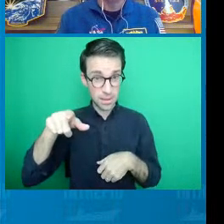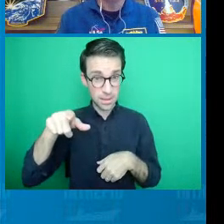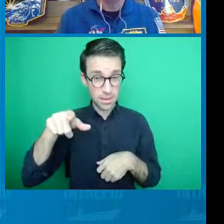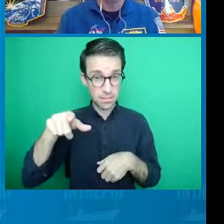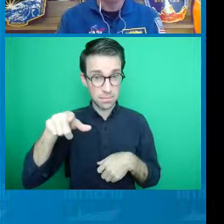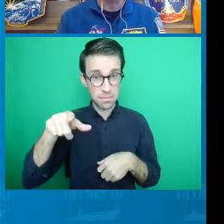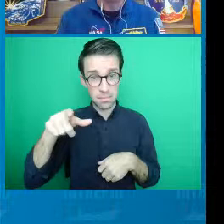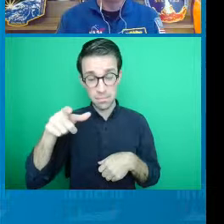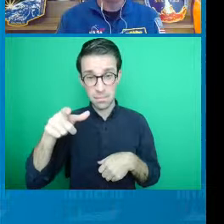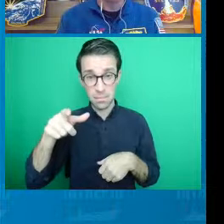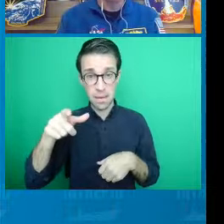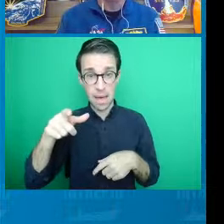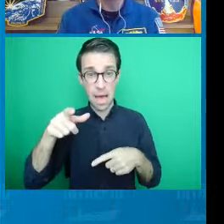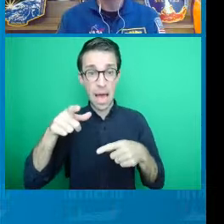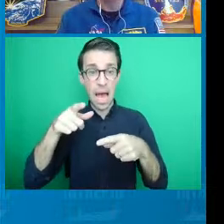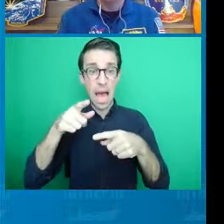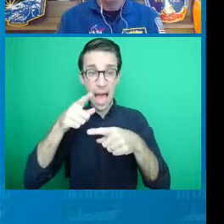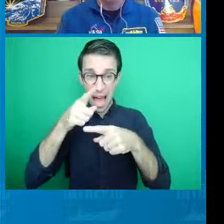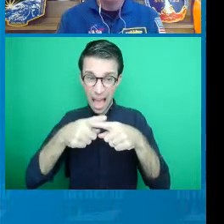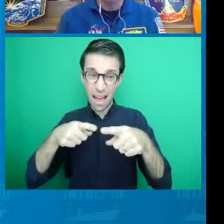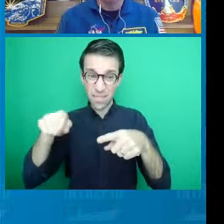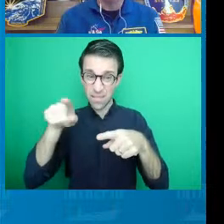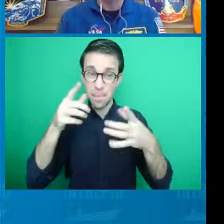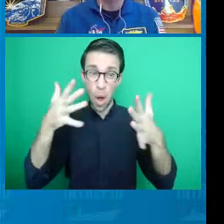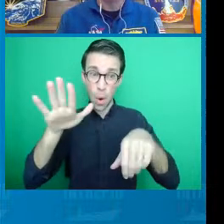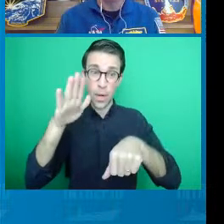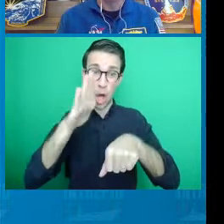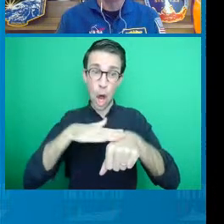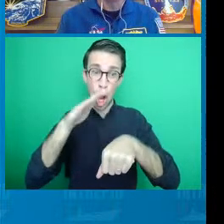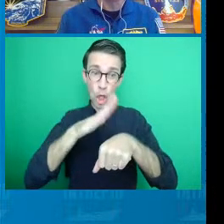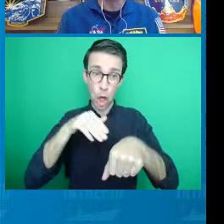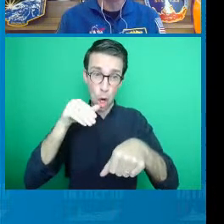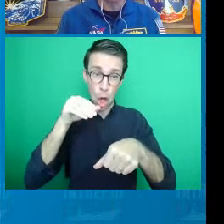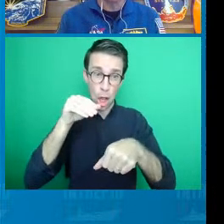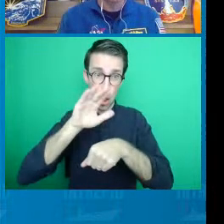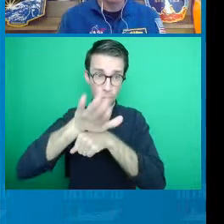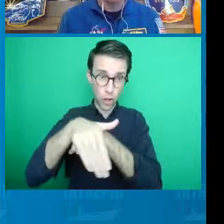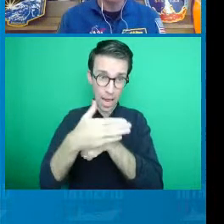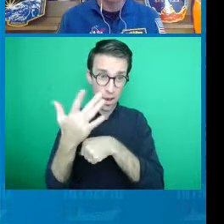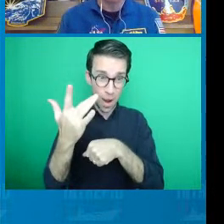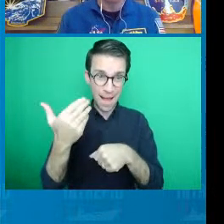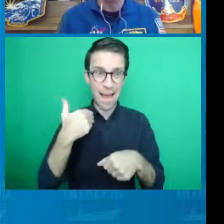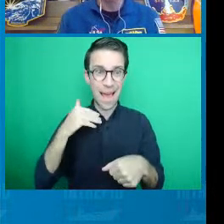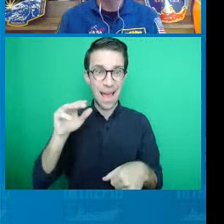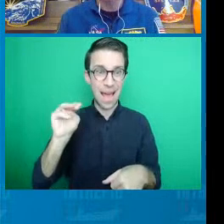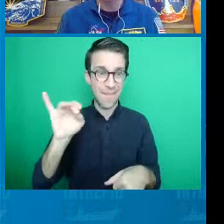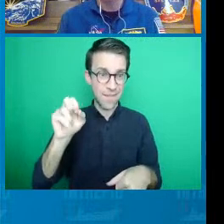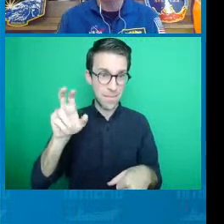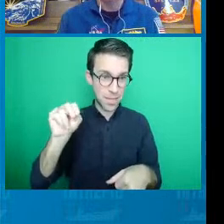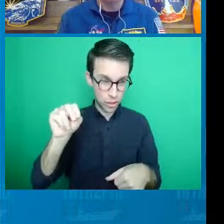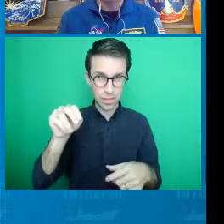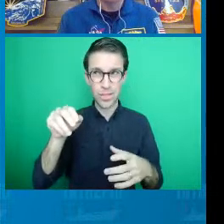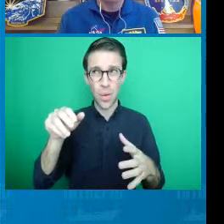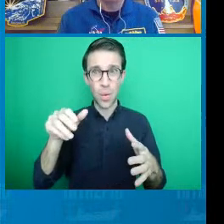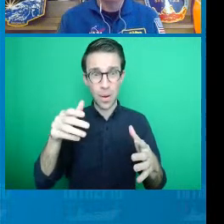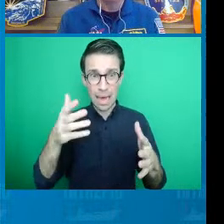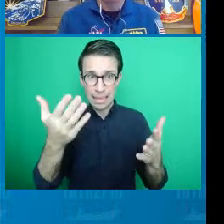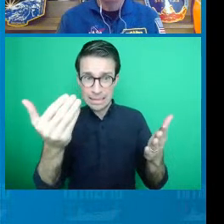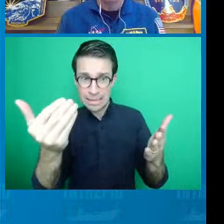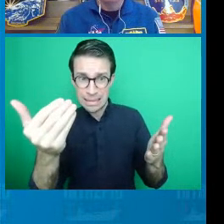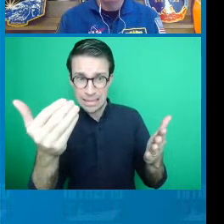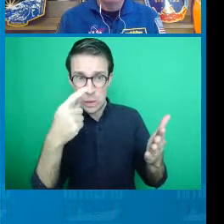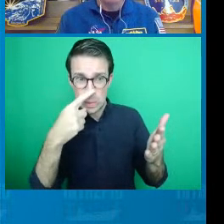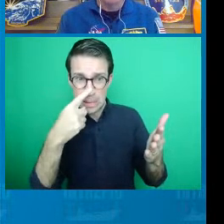half of them been on call overnight in mission control because there was a mission going on at the time. So we really appreciated the opportunity for them to come